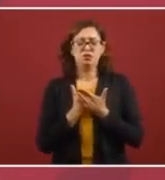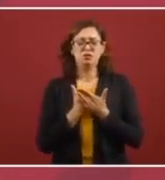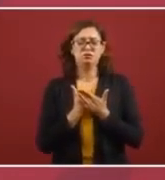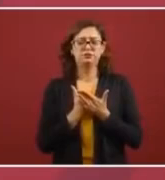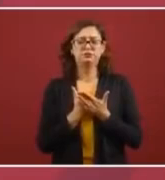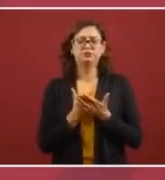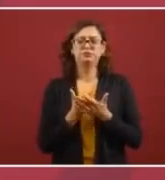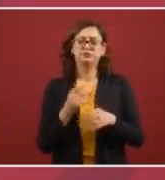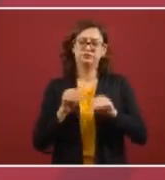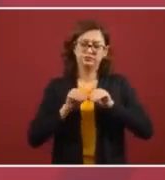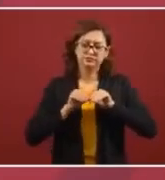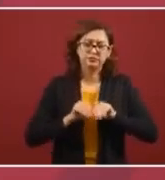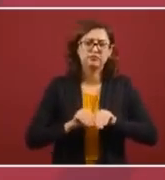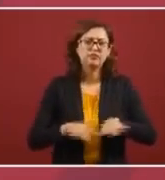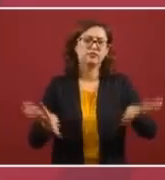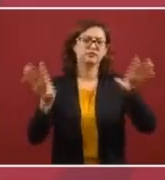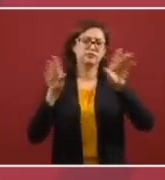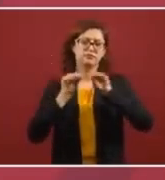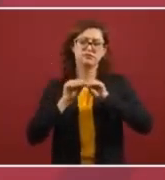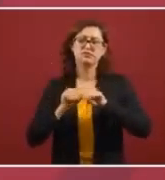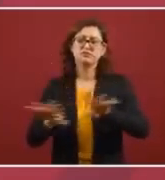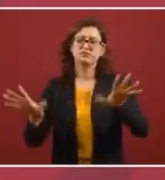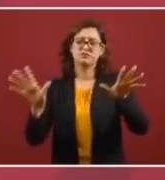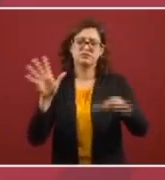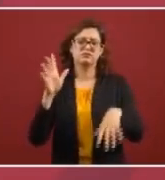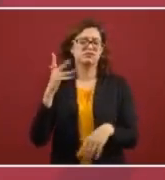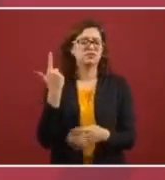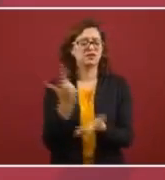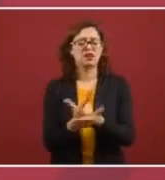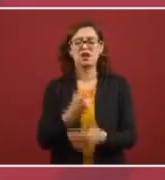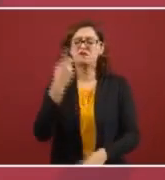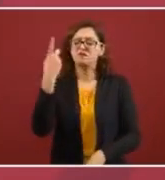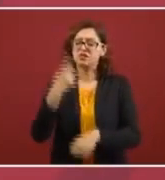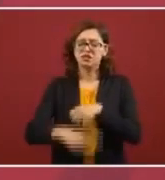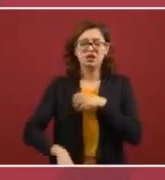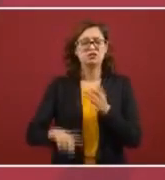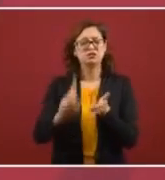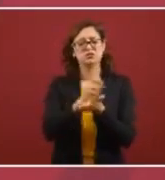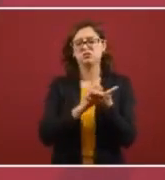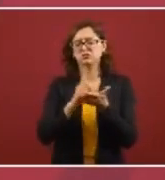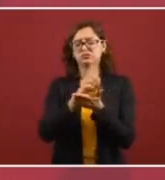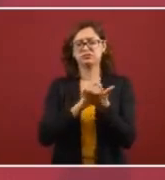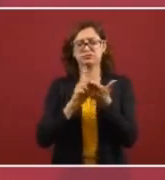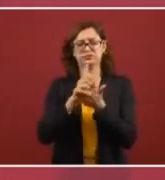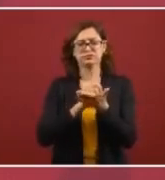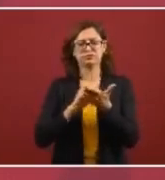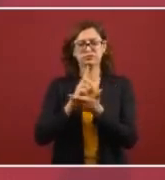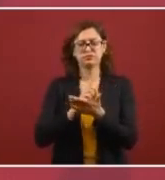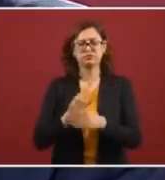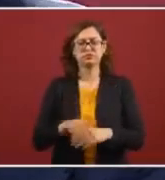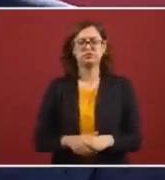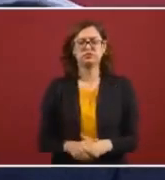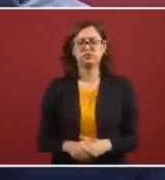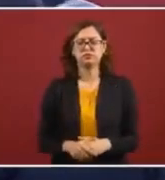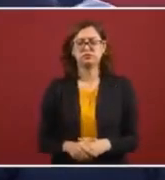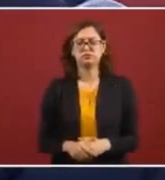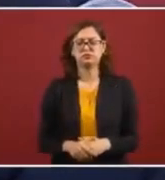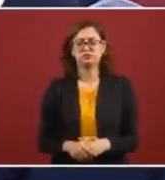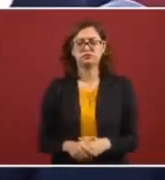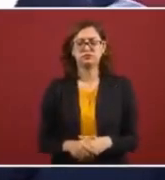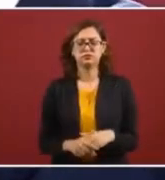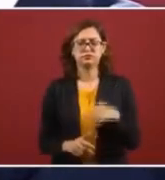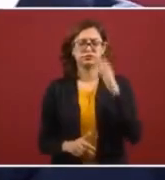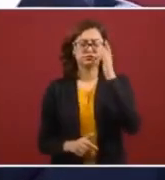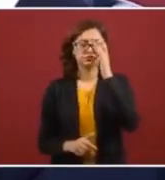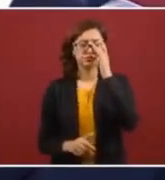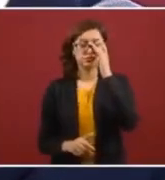to to let us to Porque let the youth know the